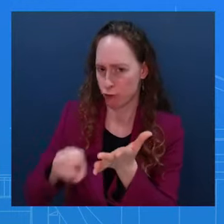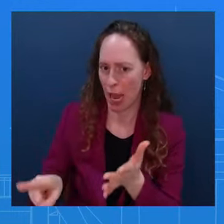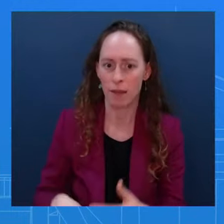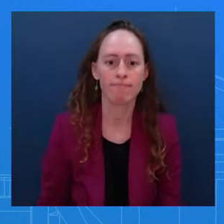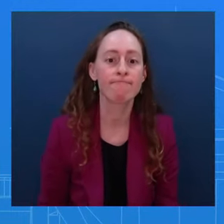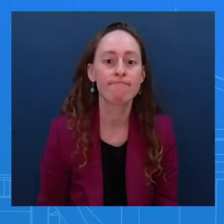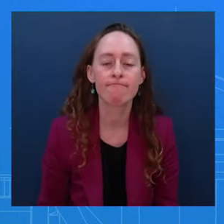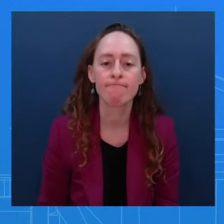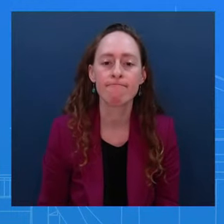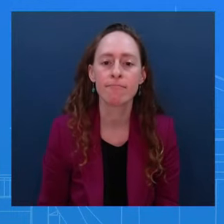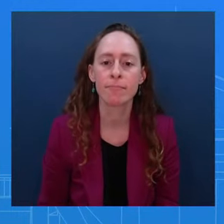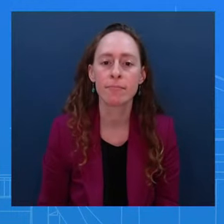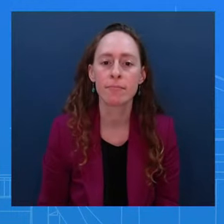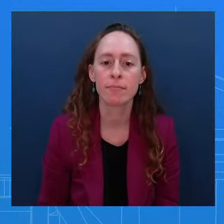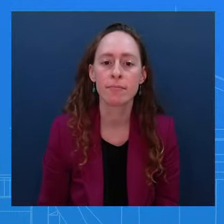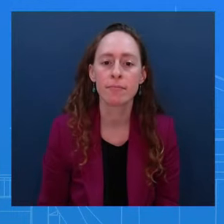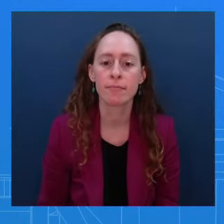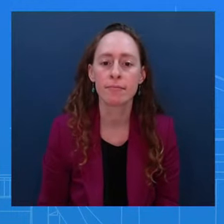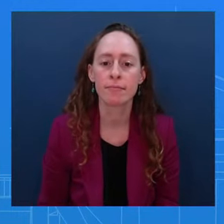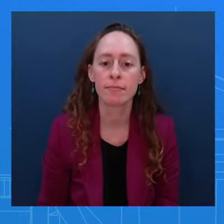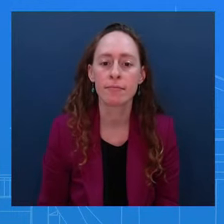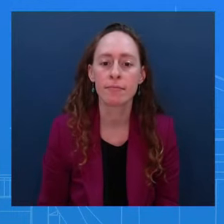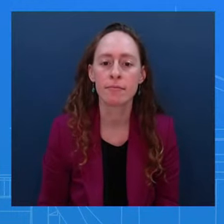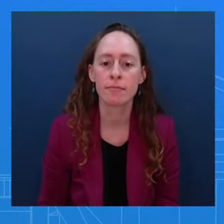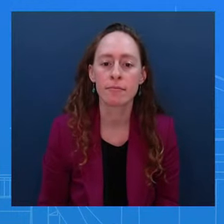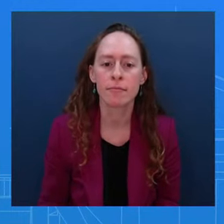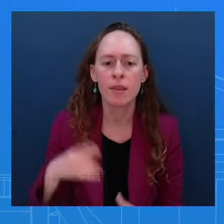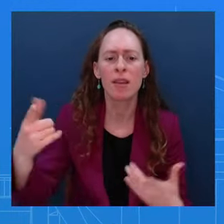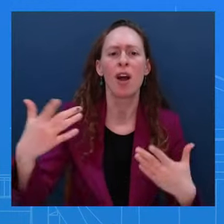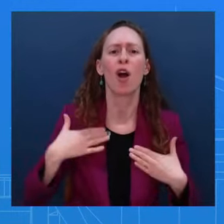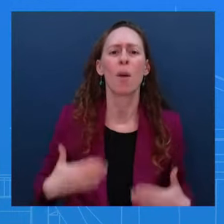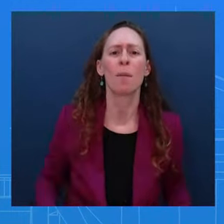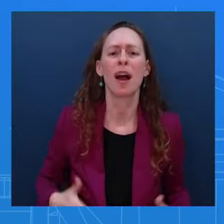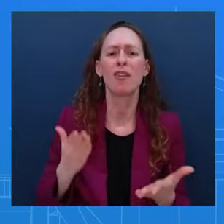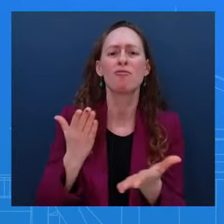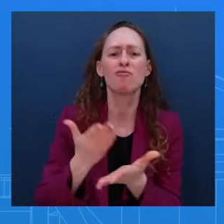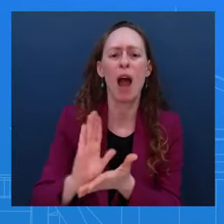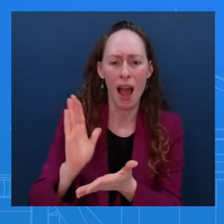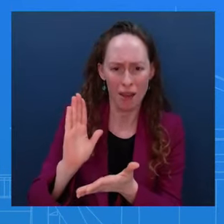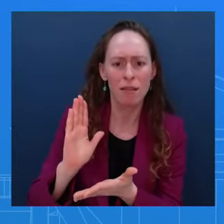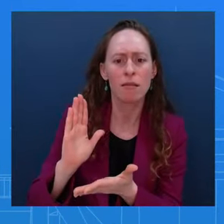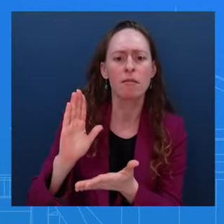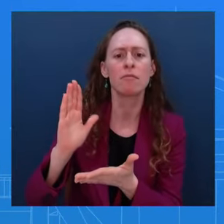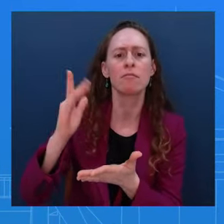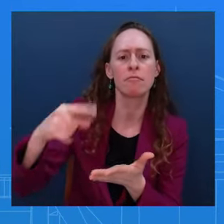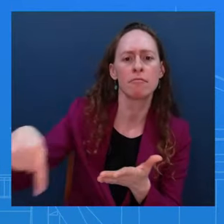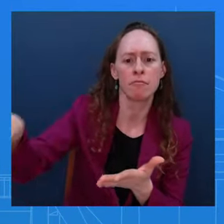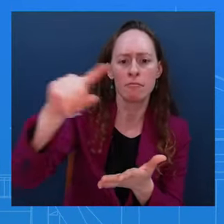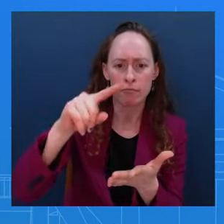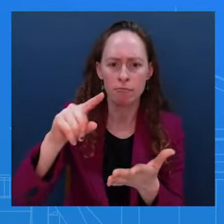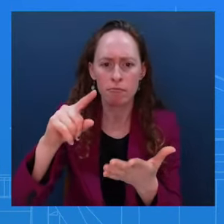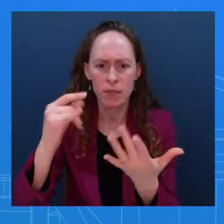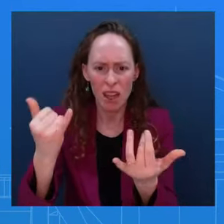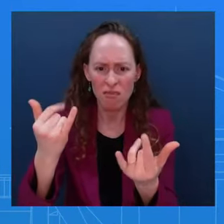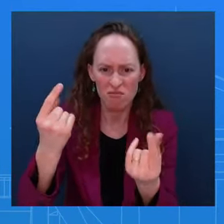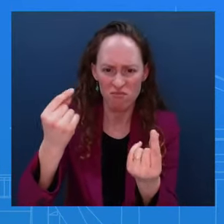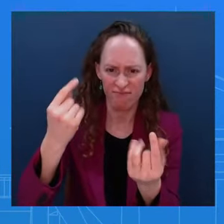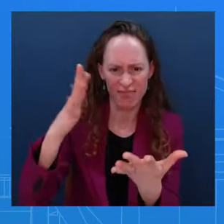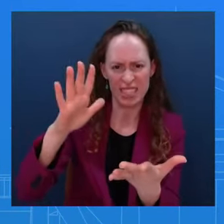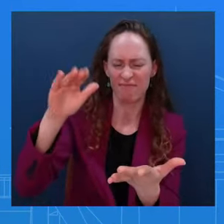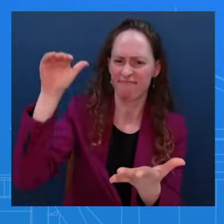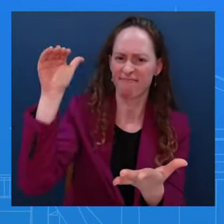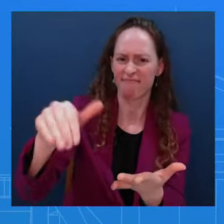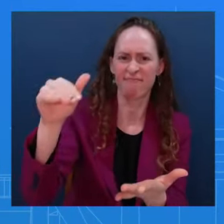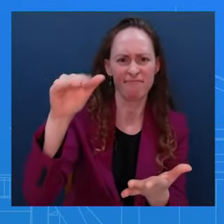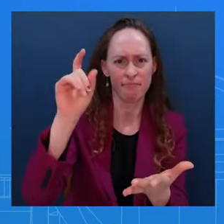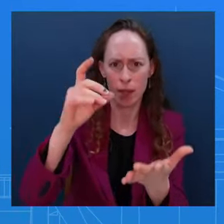Rights to close up and gave its staff 72 hours to leave. Is there any reaction? reaction from the U.S. to that? So I don't have any reaction